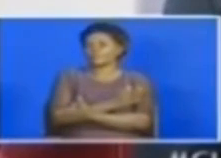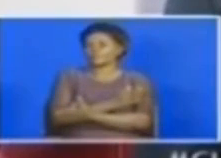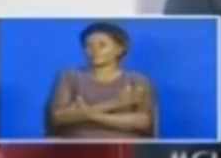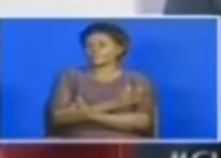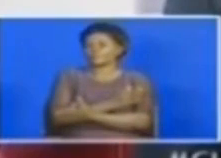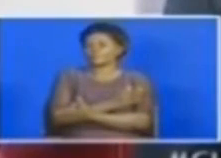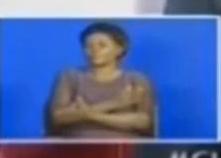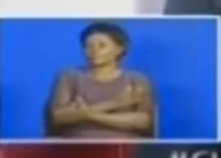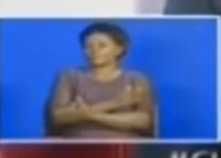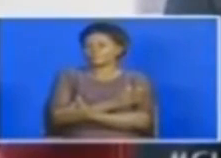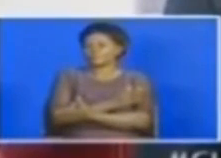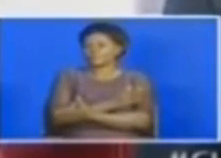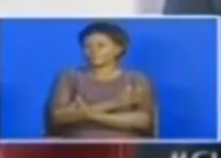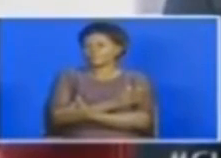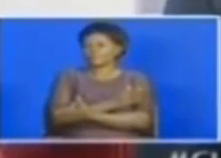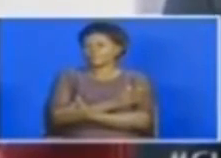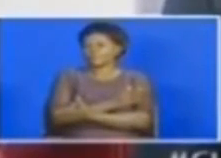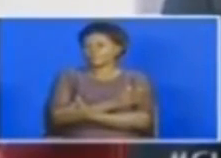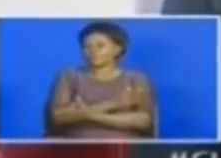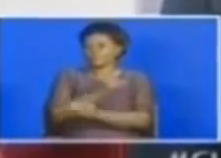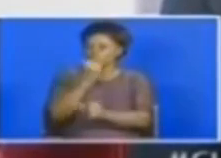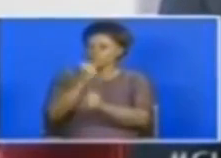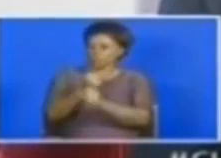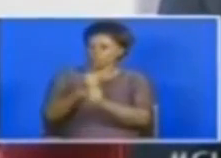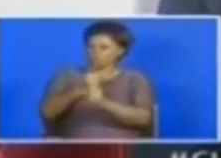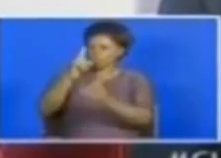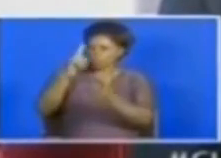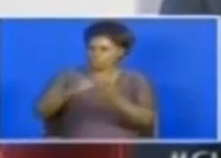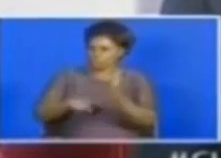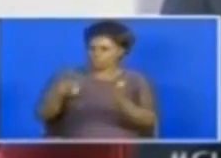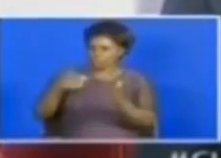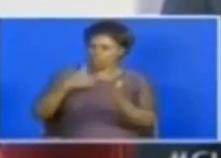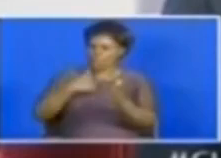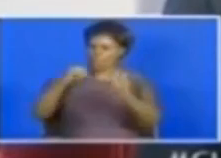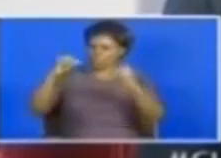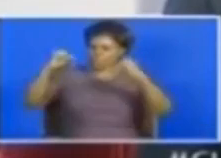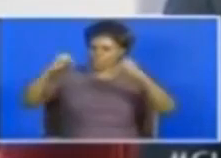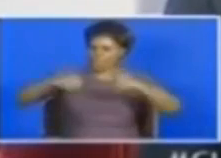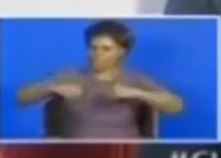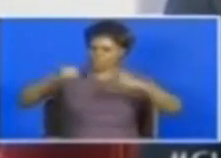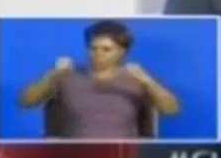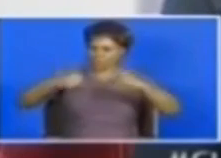senatorial ballot papers. So what you do in that case is that you have a framework